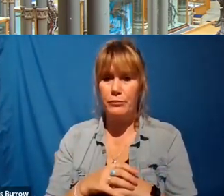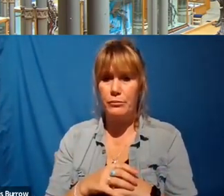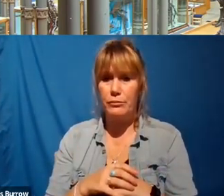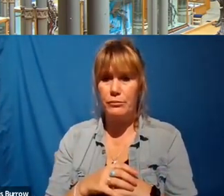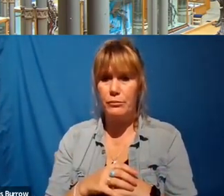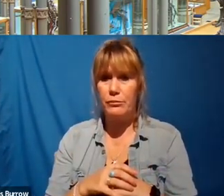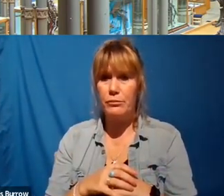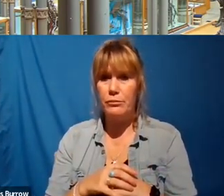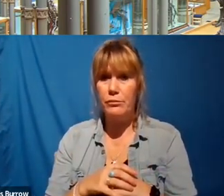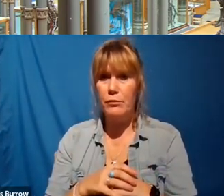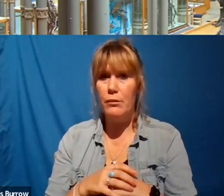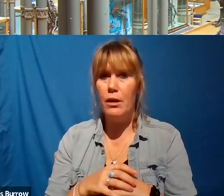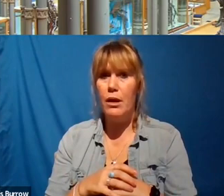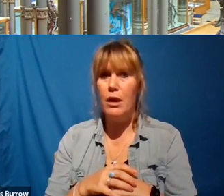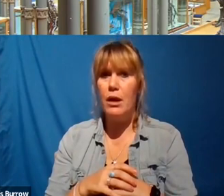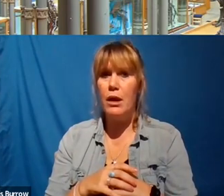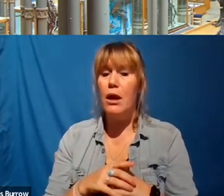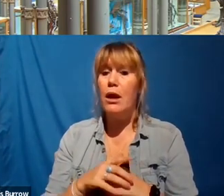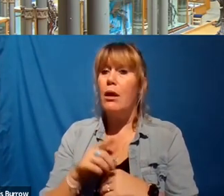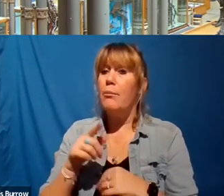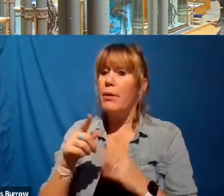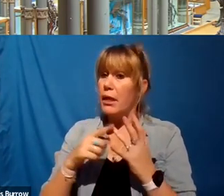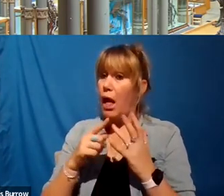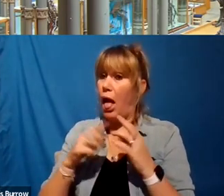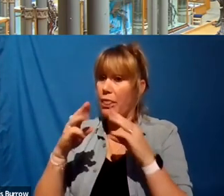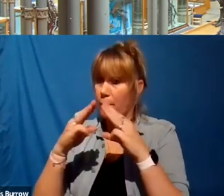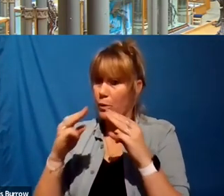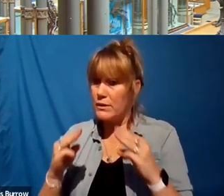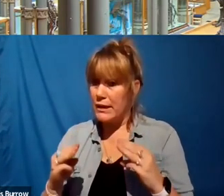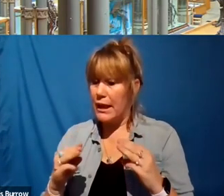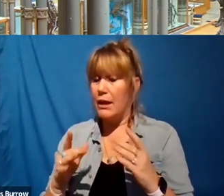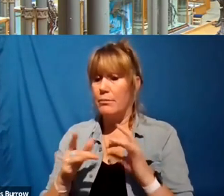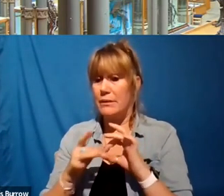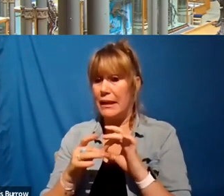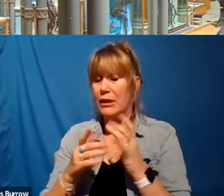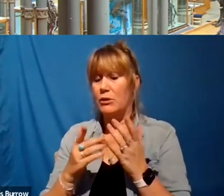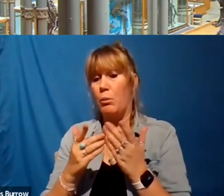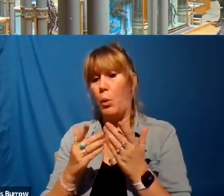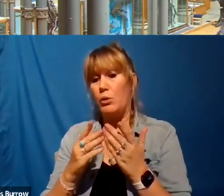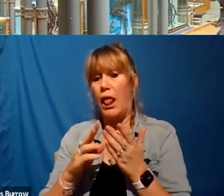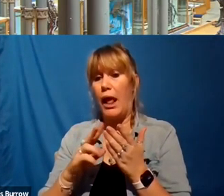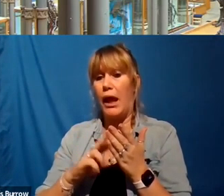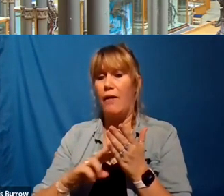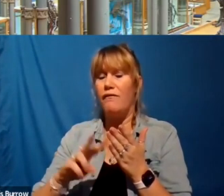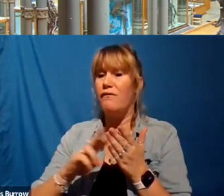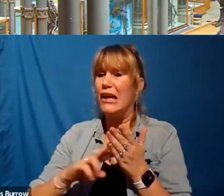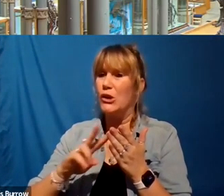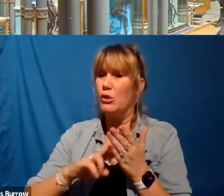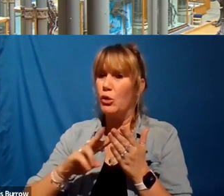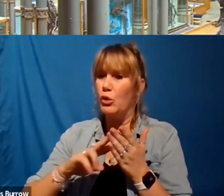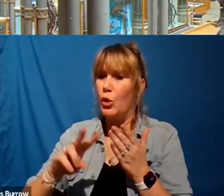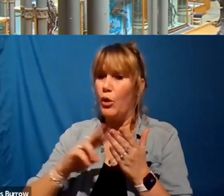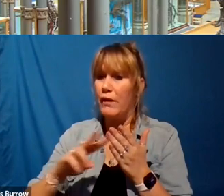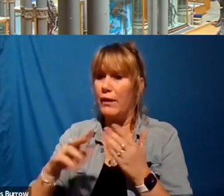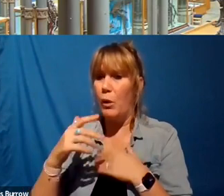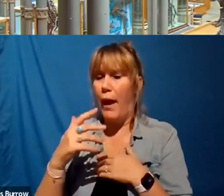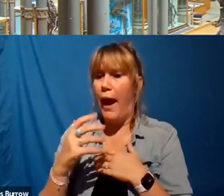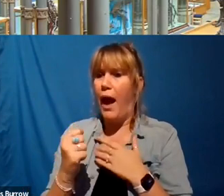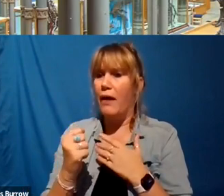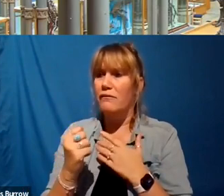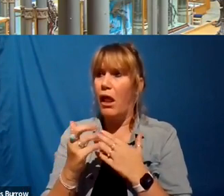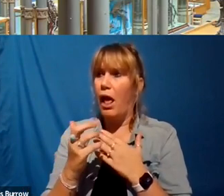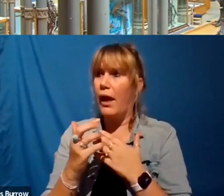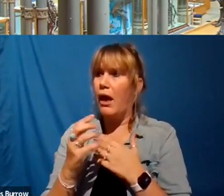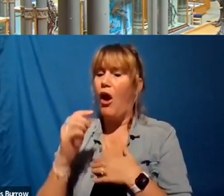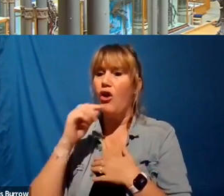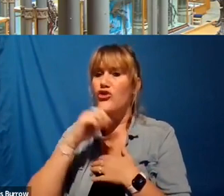much a museum of the Victorian brain as anything else. So some cases have hundreds of the same object laid out in rows. Others